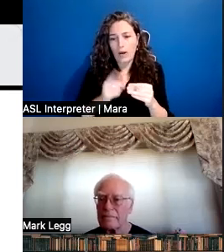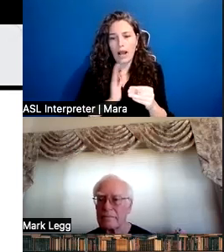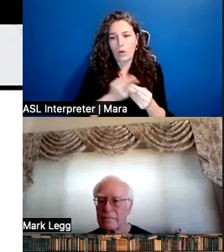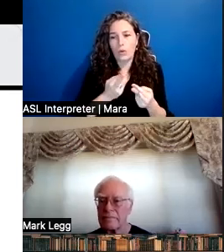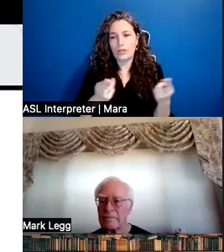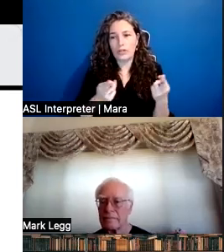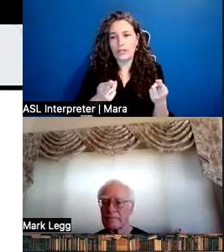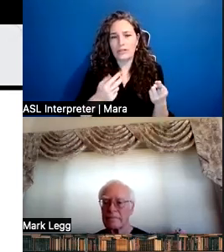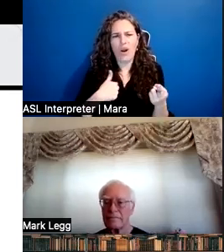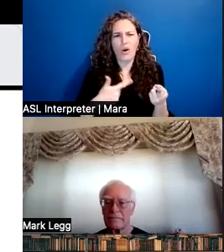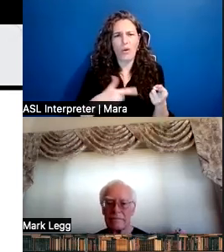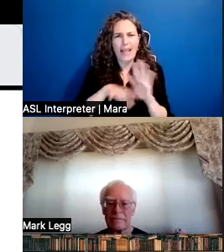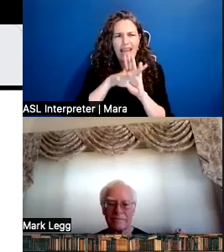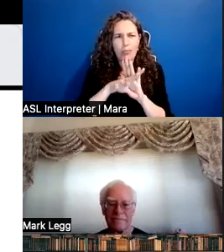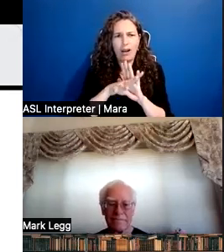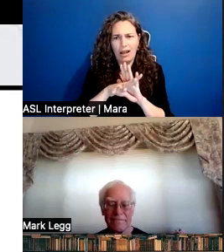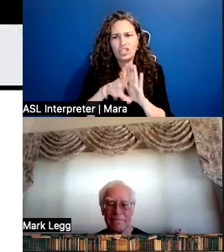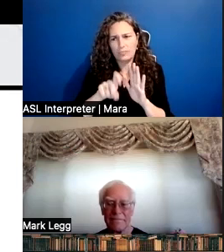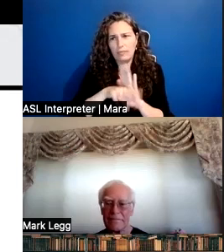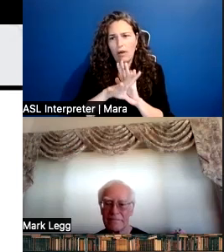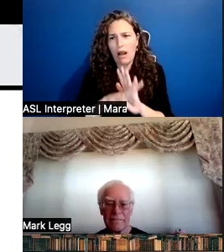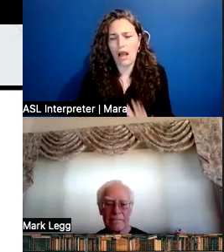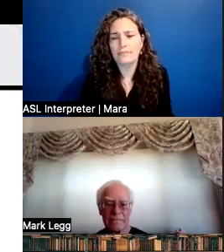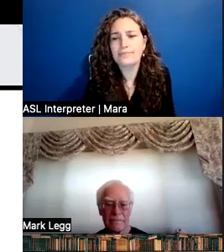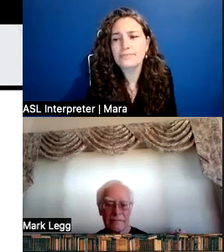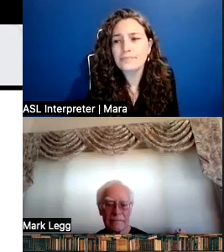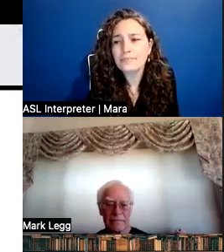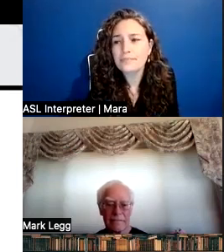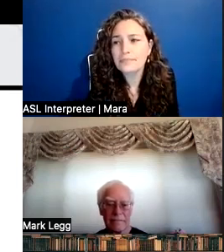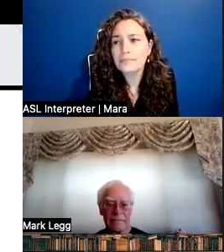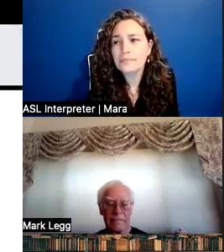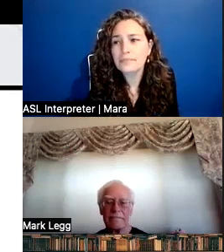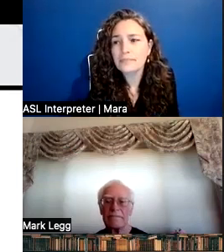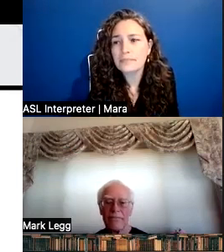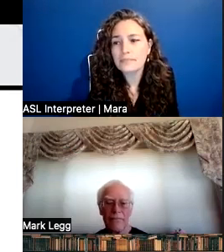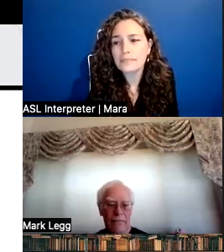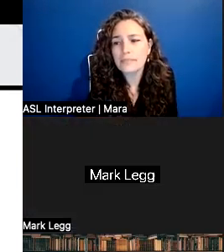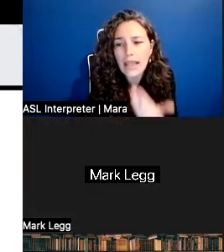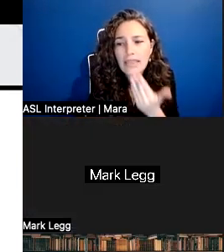I'm going to turn my camera on too. How about that? Thank you again, Mark.